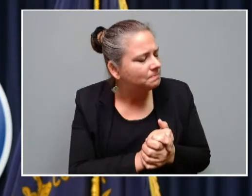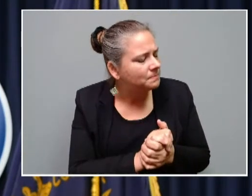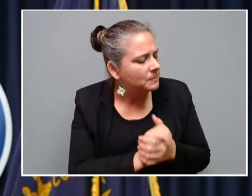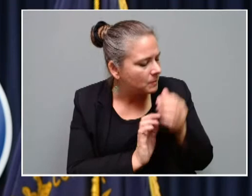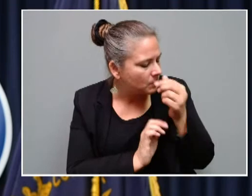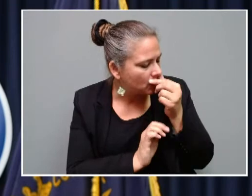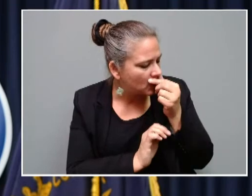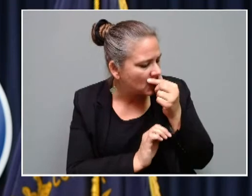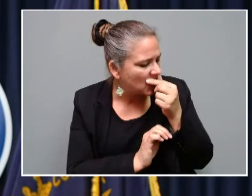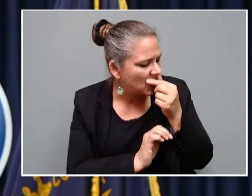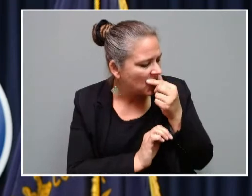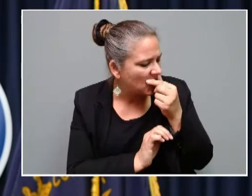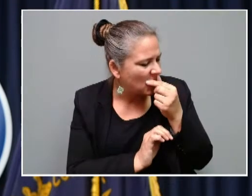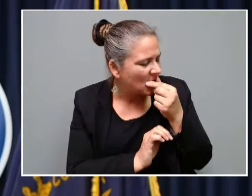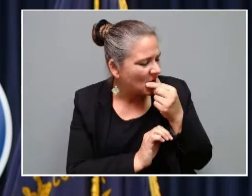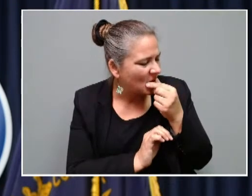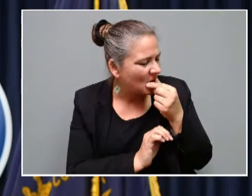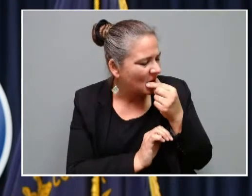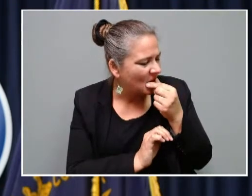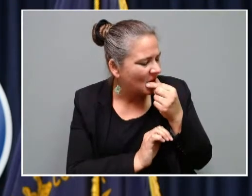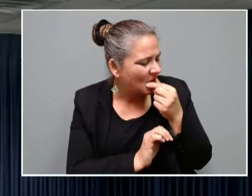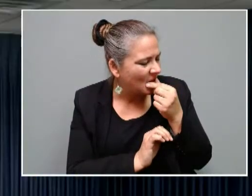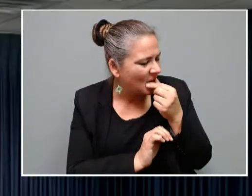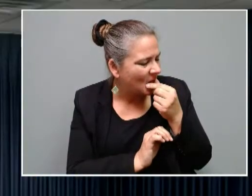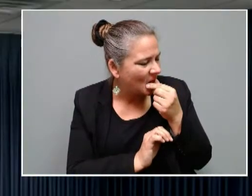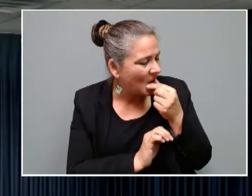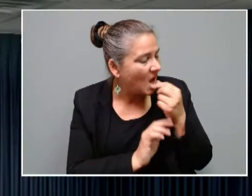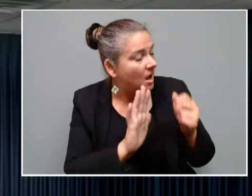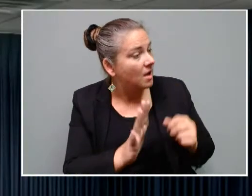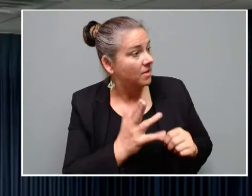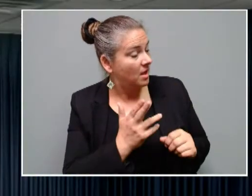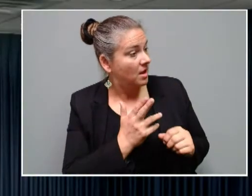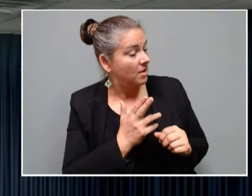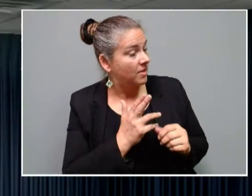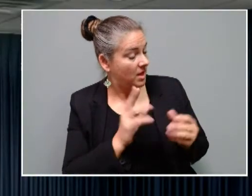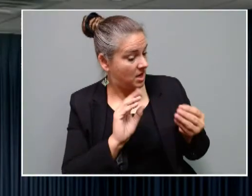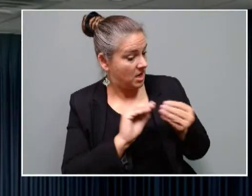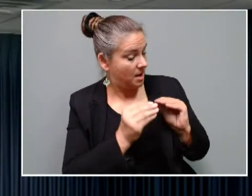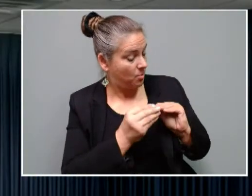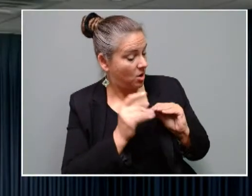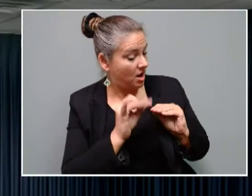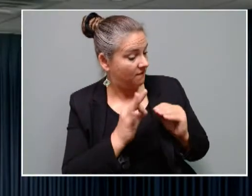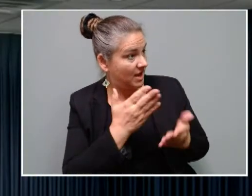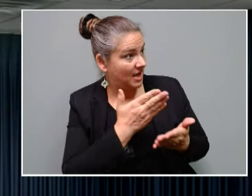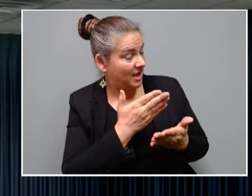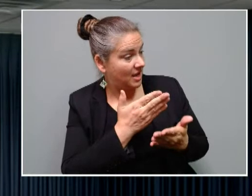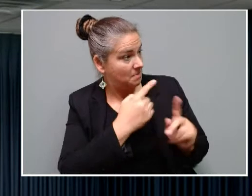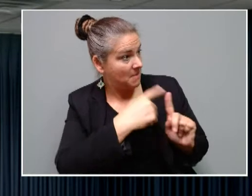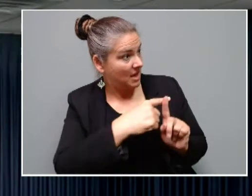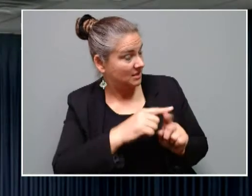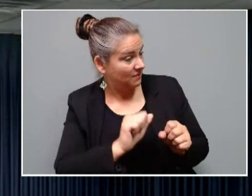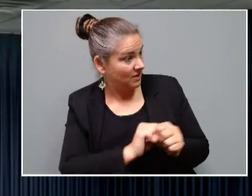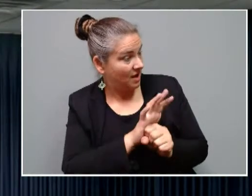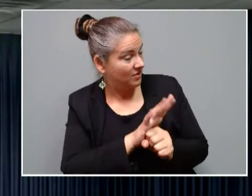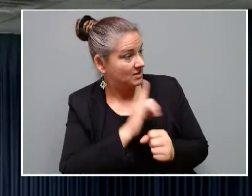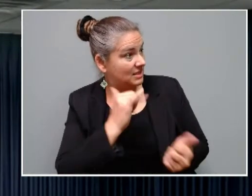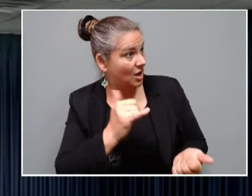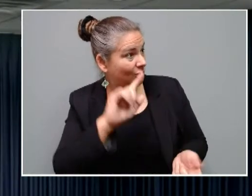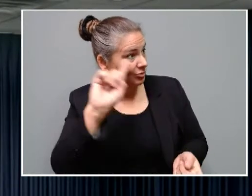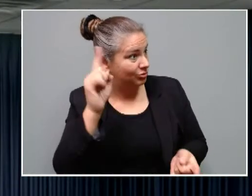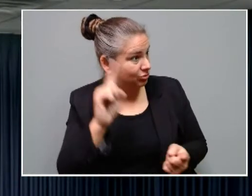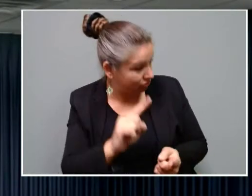The fact that the hospitals are getting in better shape and the number of cases are reducing, does this mean the